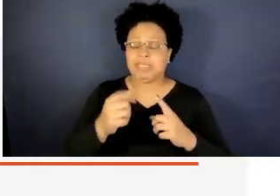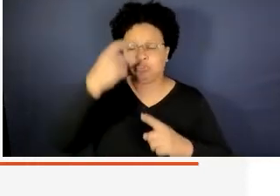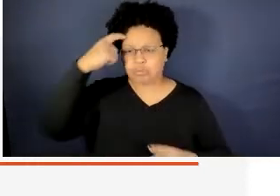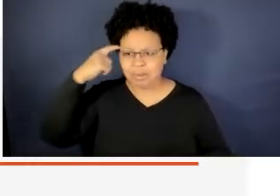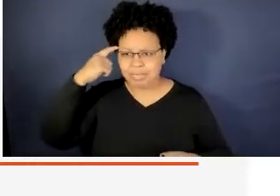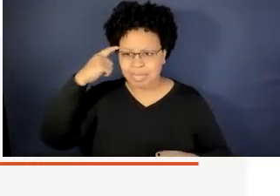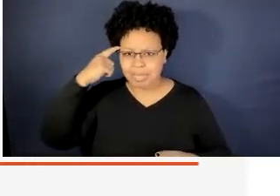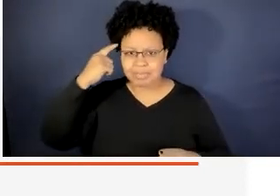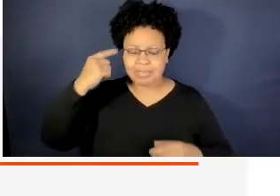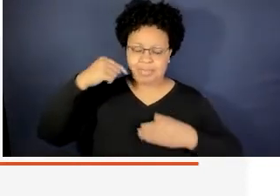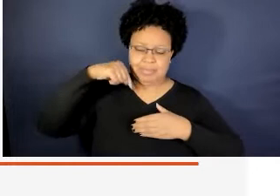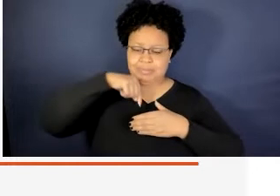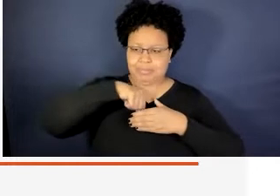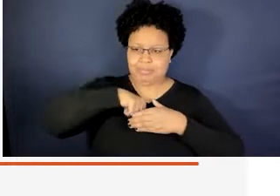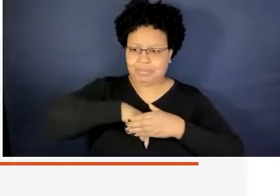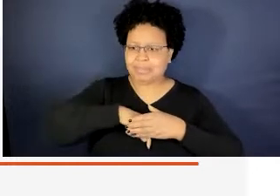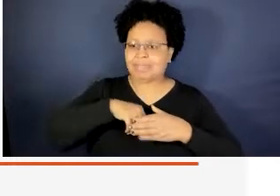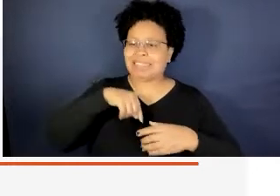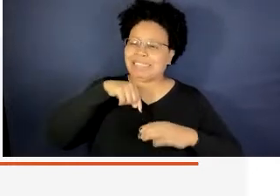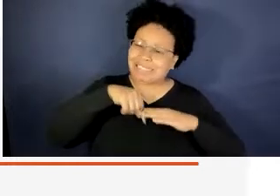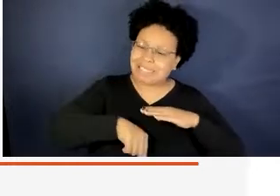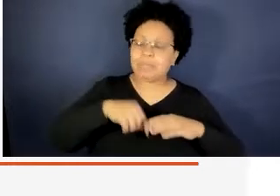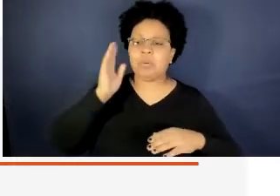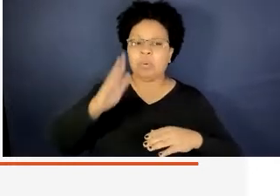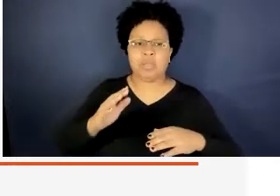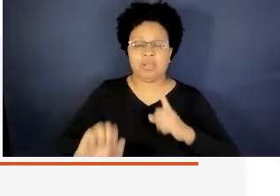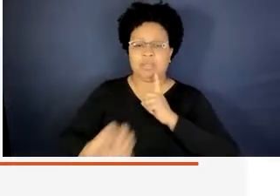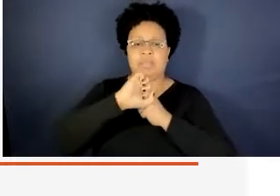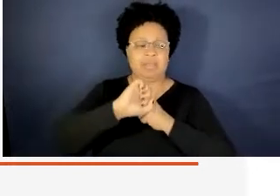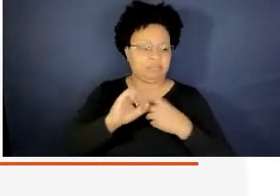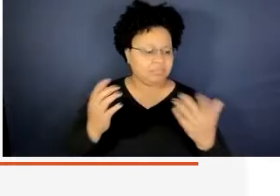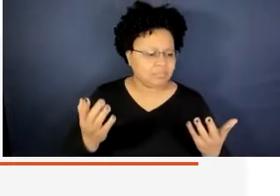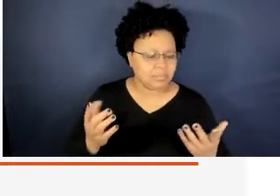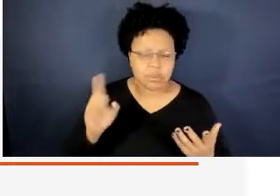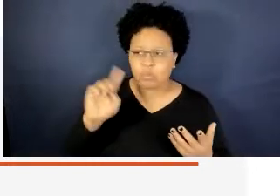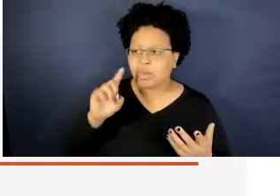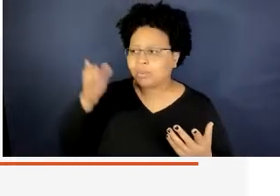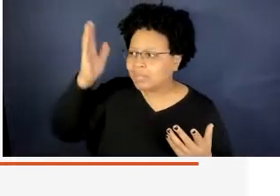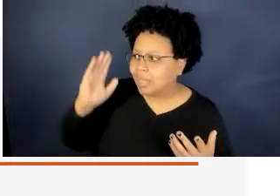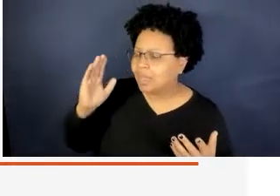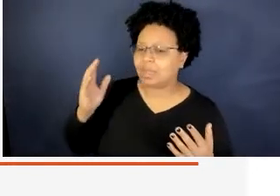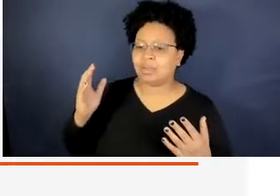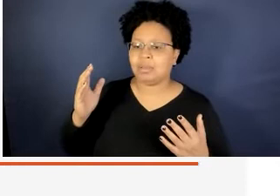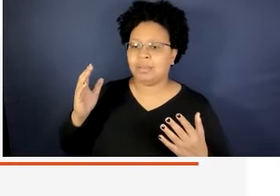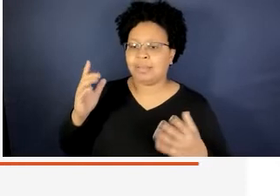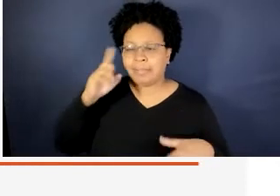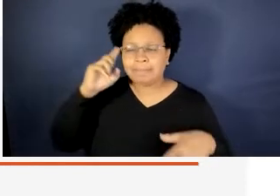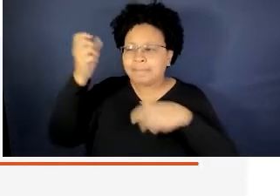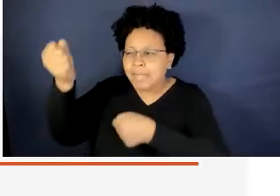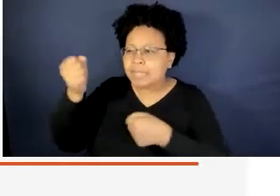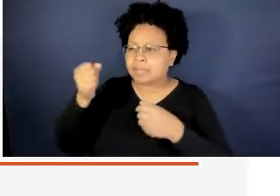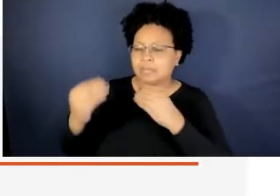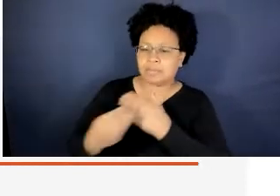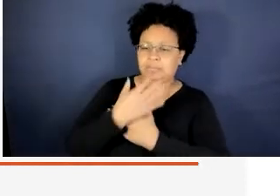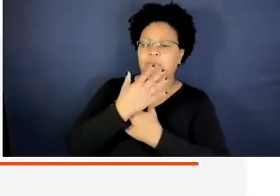does impact people's faith in a higher power or God. They want to know, where was God when these things has happened to me. So this is how I explain